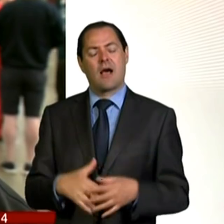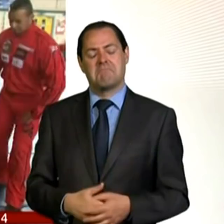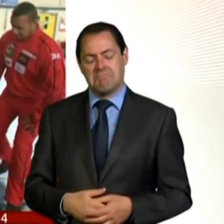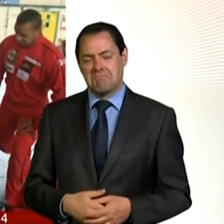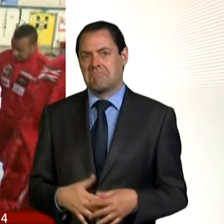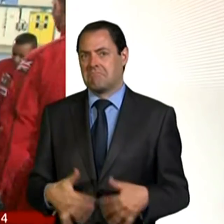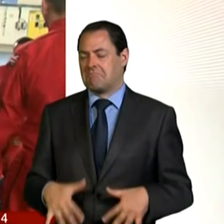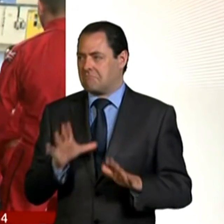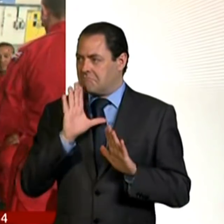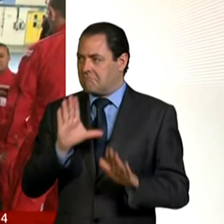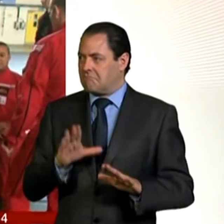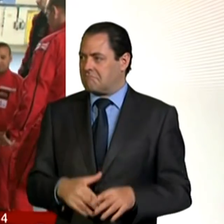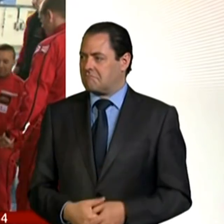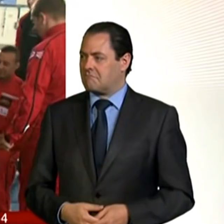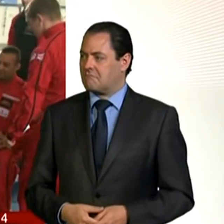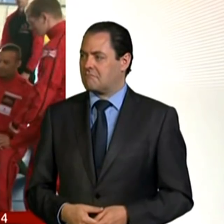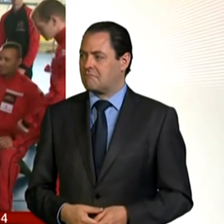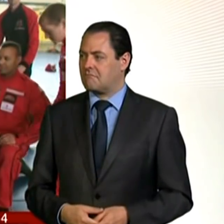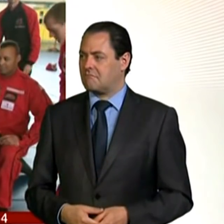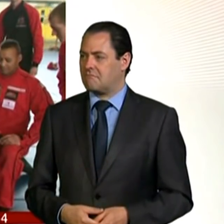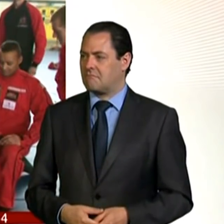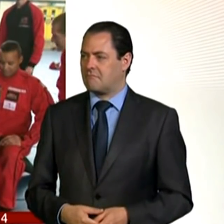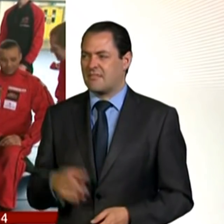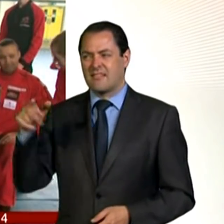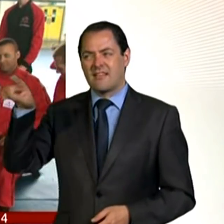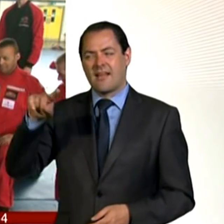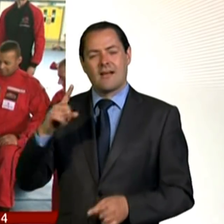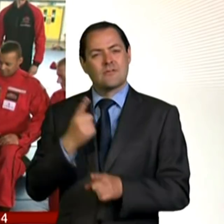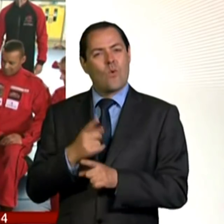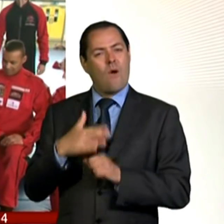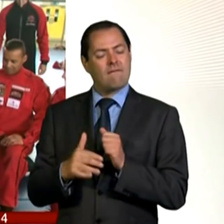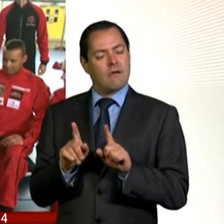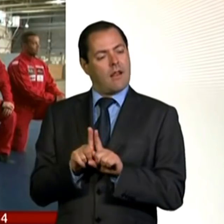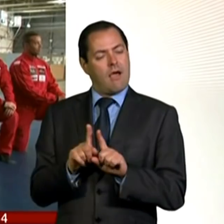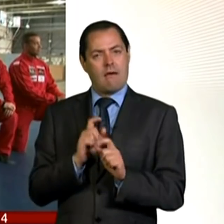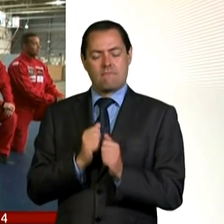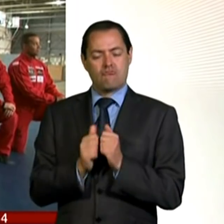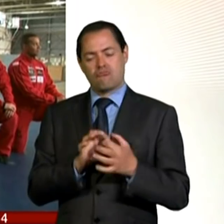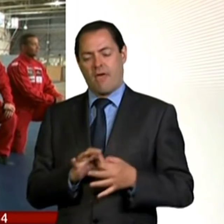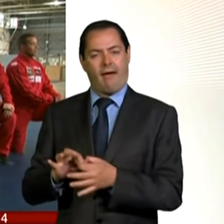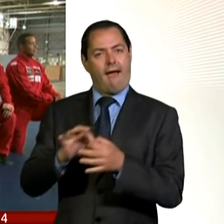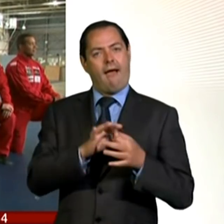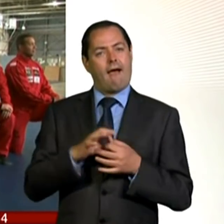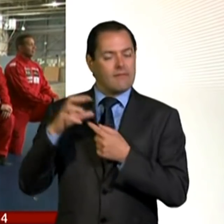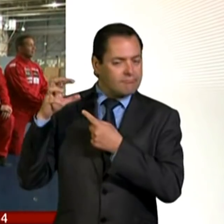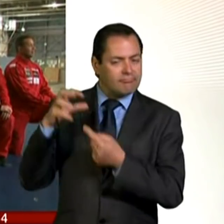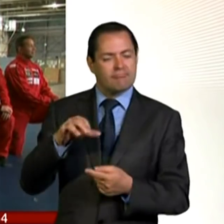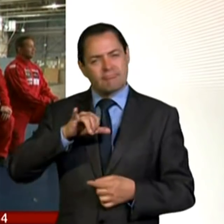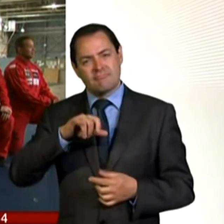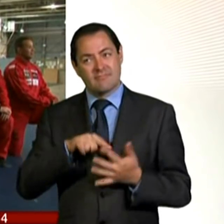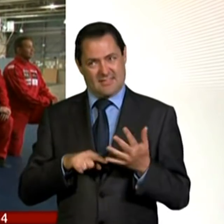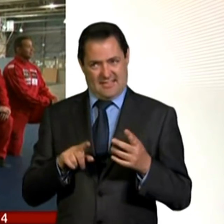amazing. Airborne troops talk of a brotherhood, a unique bond, the same for these young men today